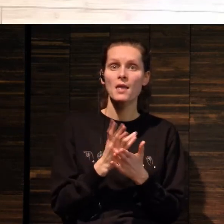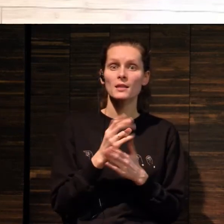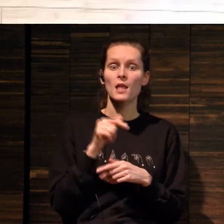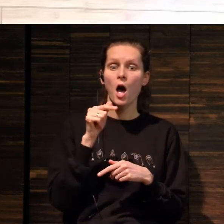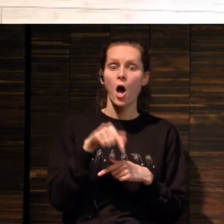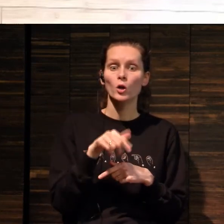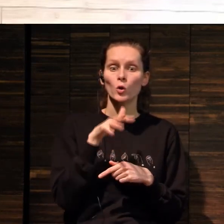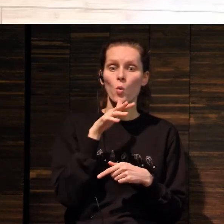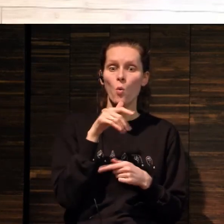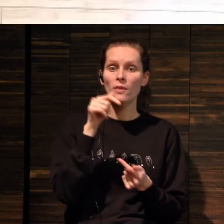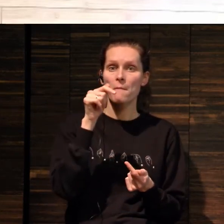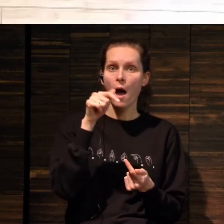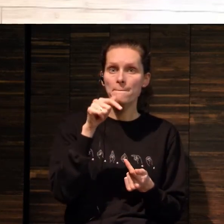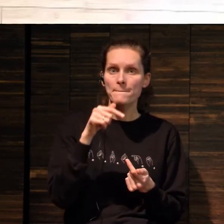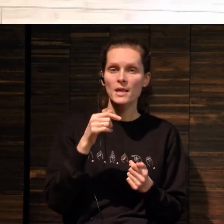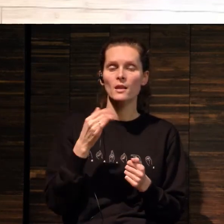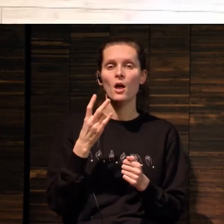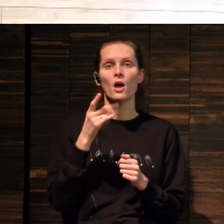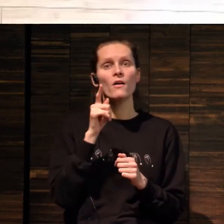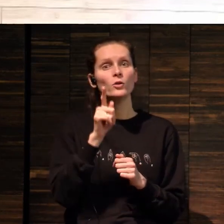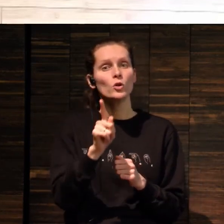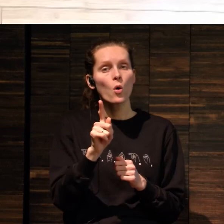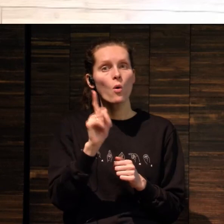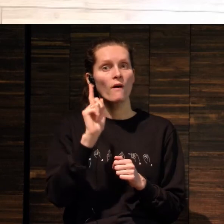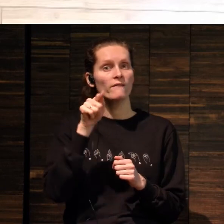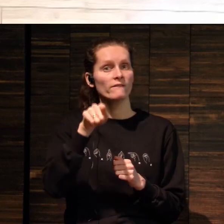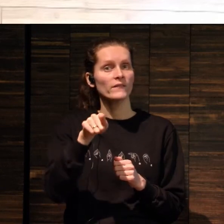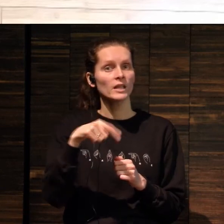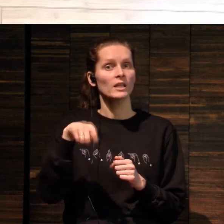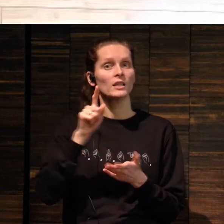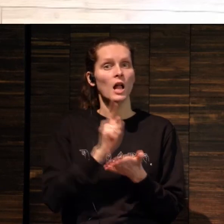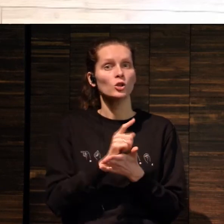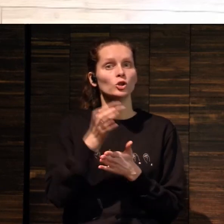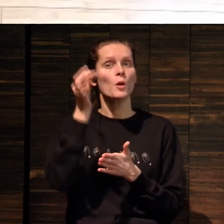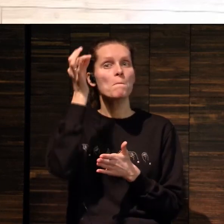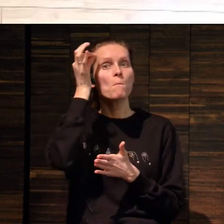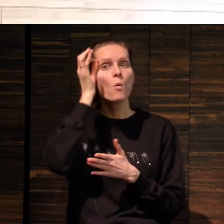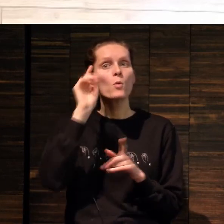can leave my window open. You're not safe. You want as much safety as possible.